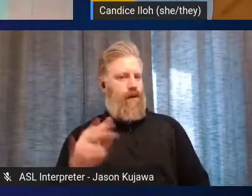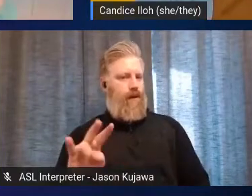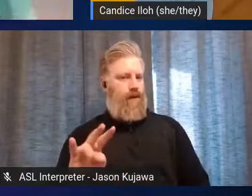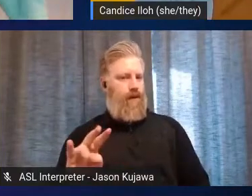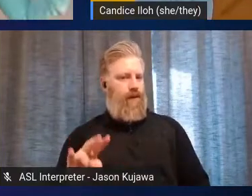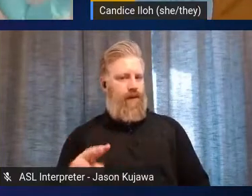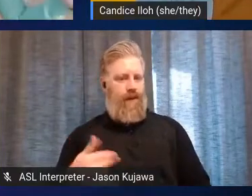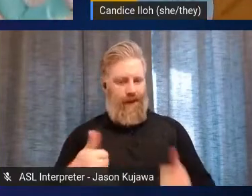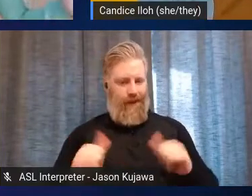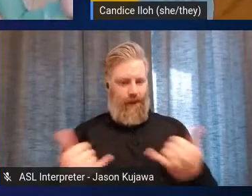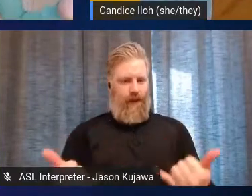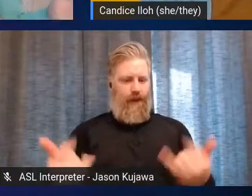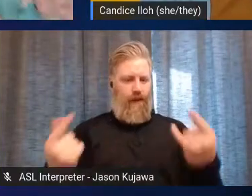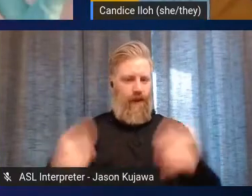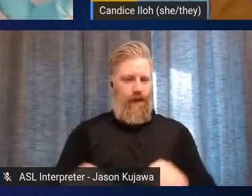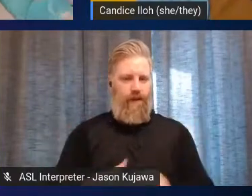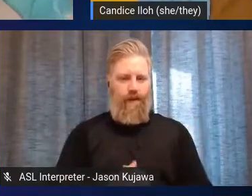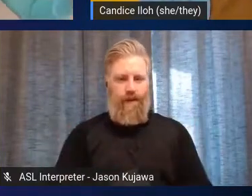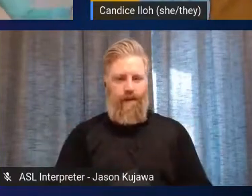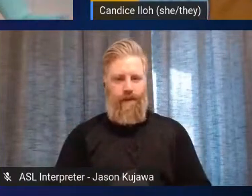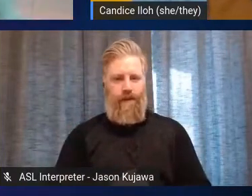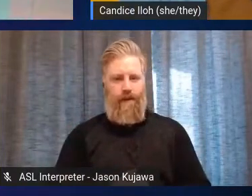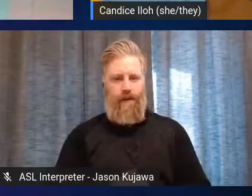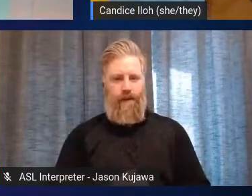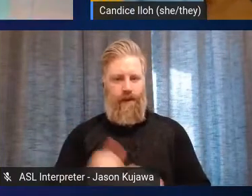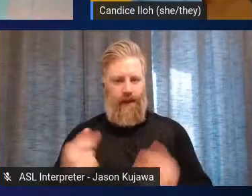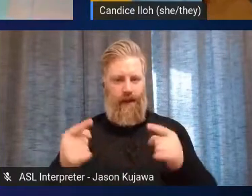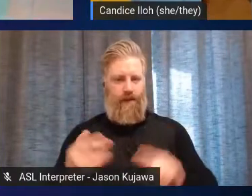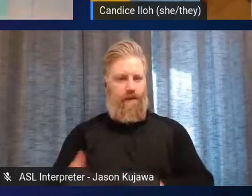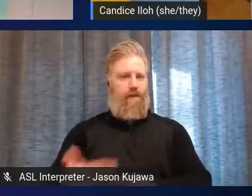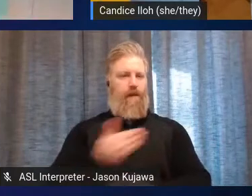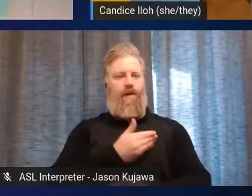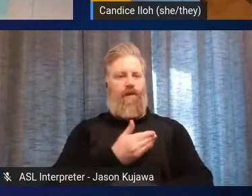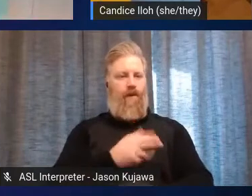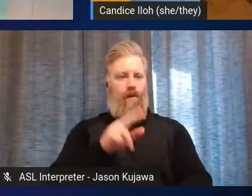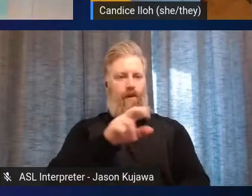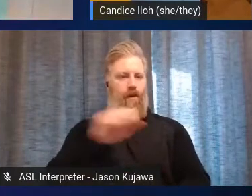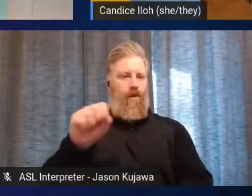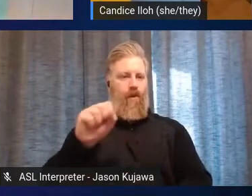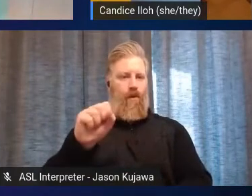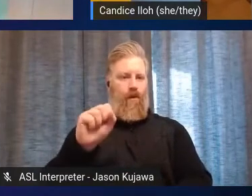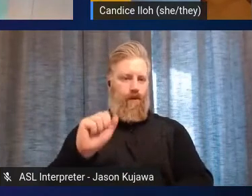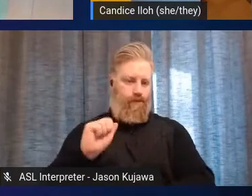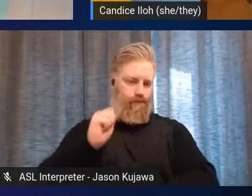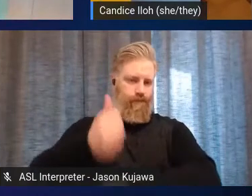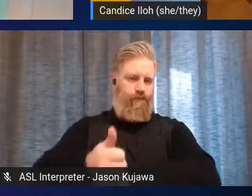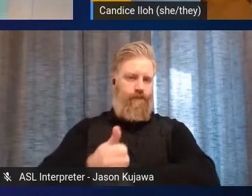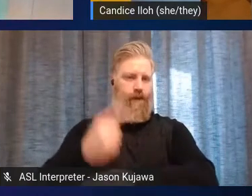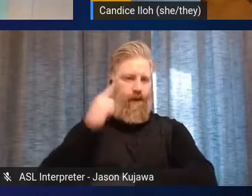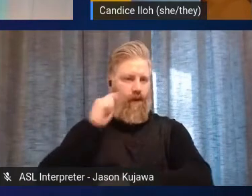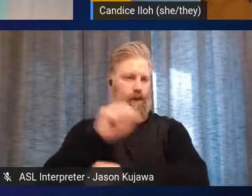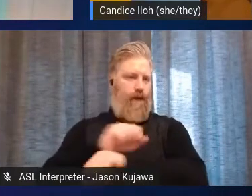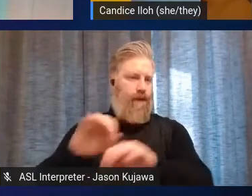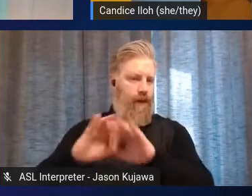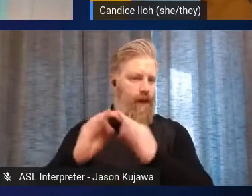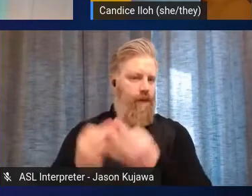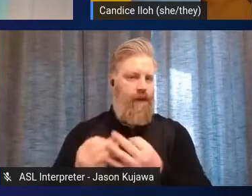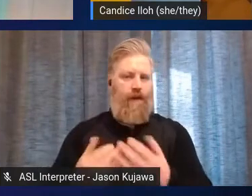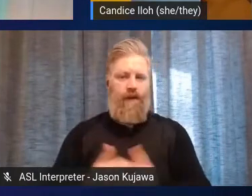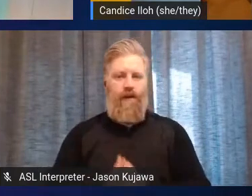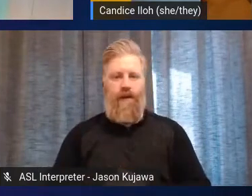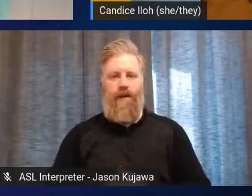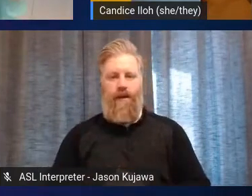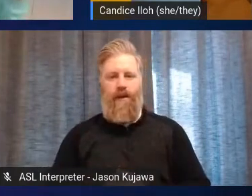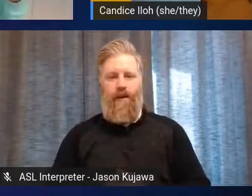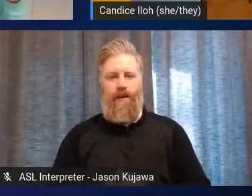happening now, still happening kind of before the birth of this country to enslaved families. So,